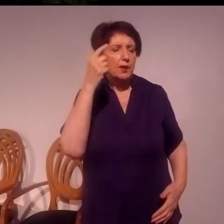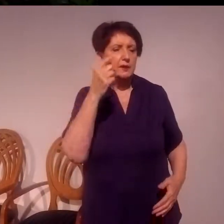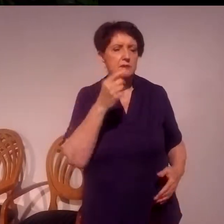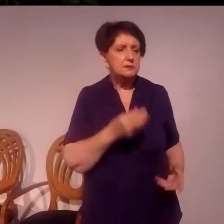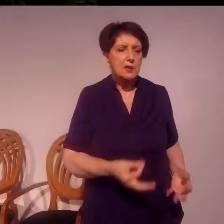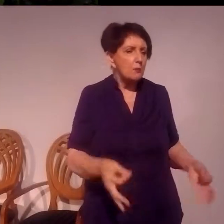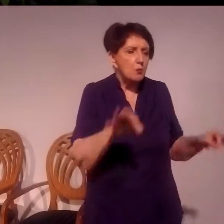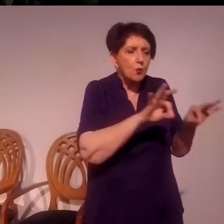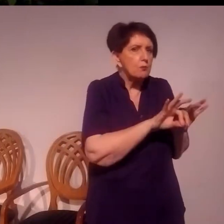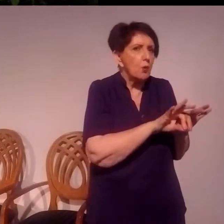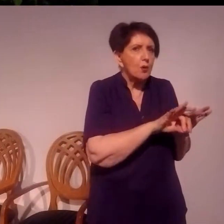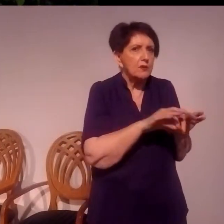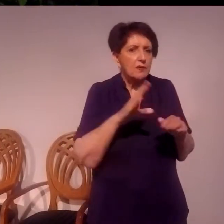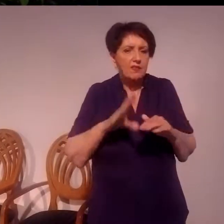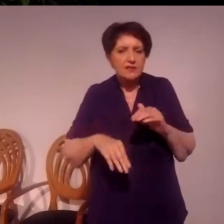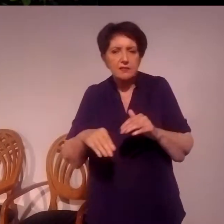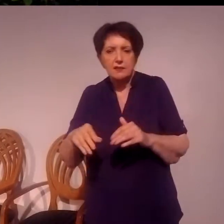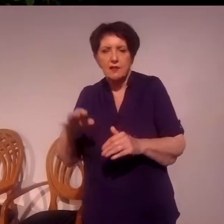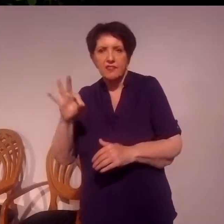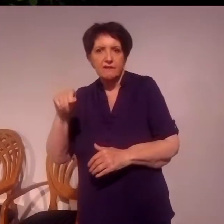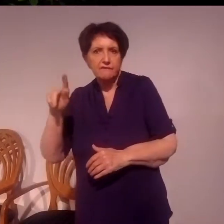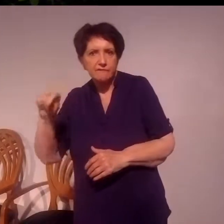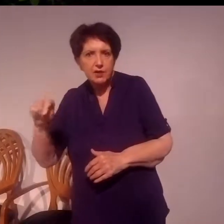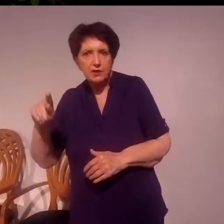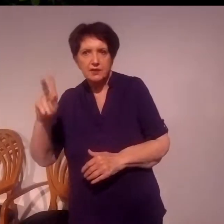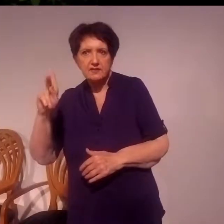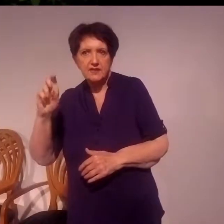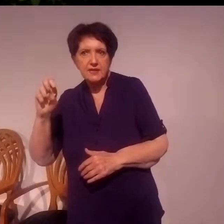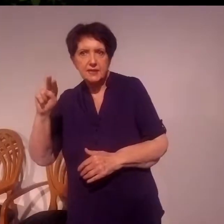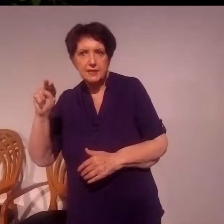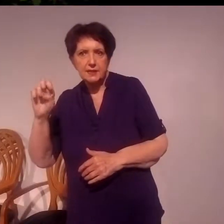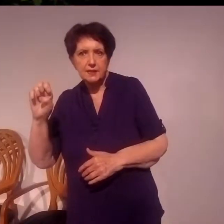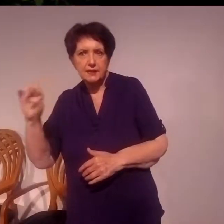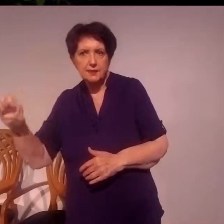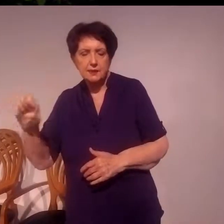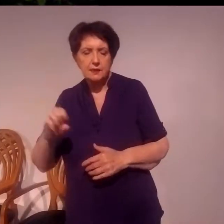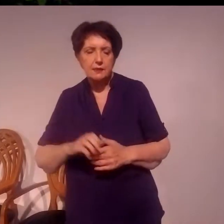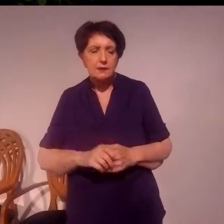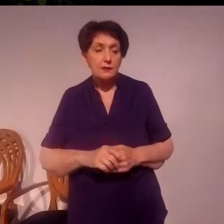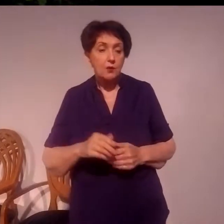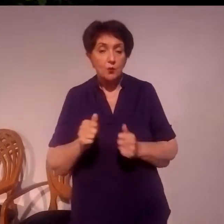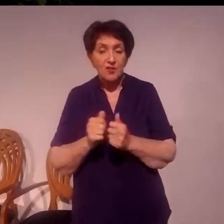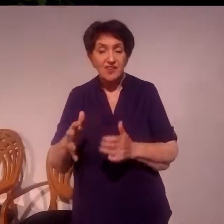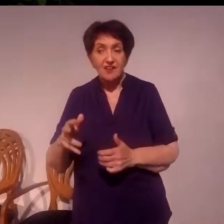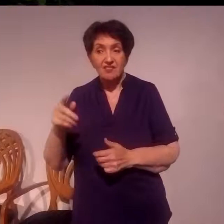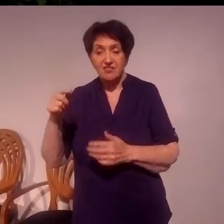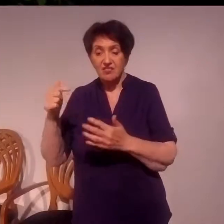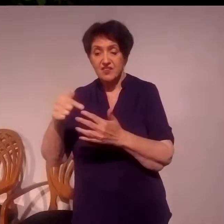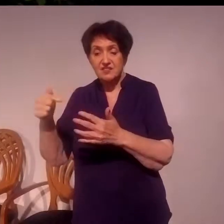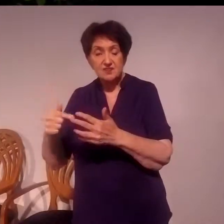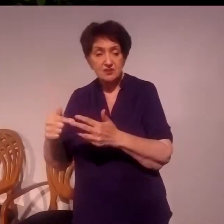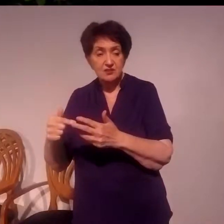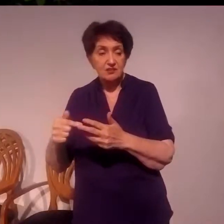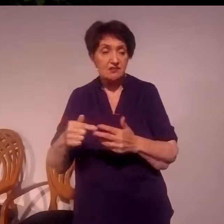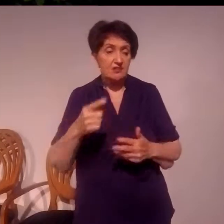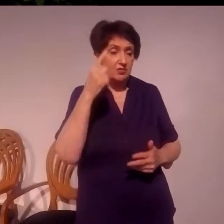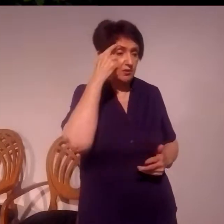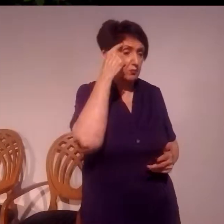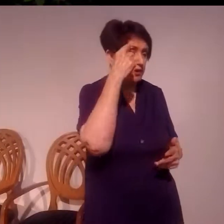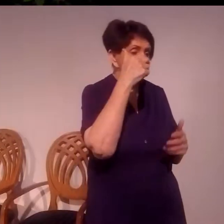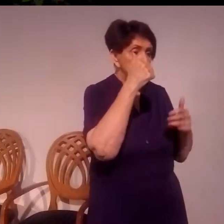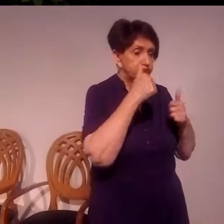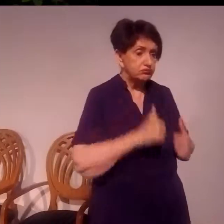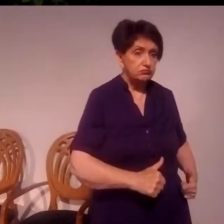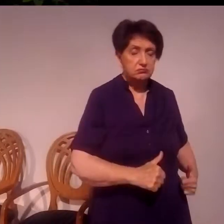significant than the foot and the knee, because without the foot and the knee, the brain goes nowhere. We all